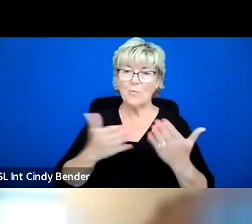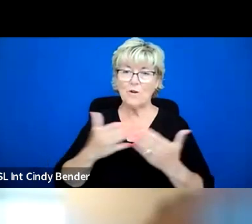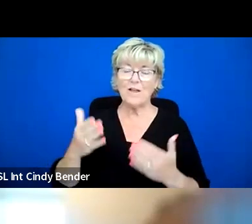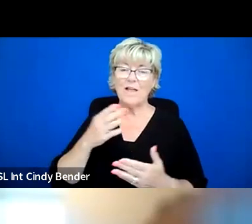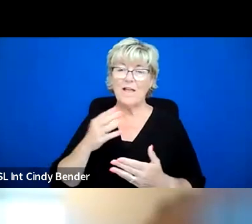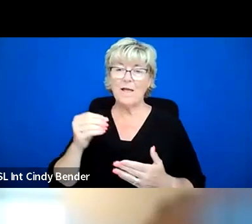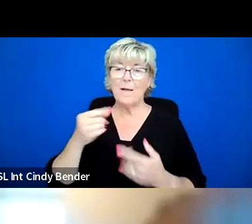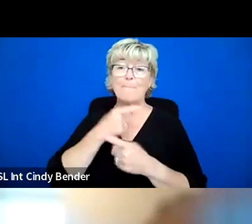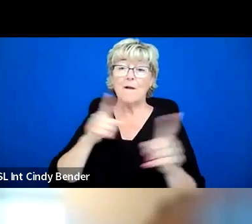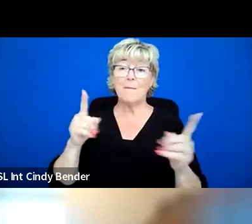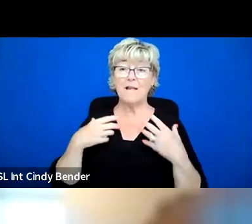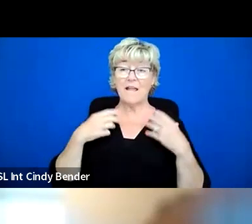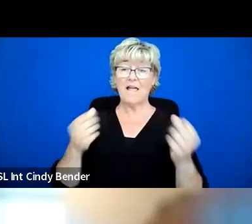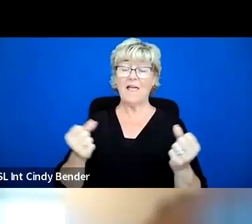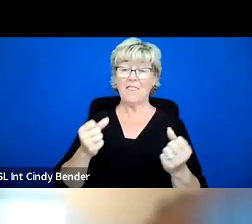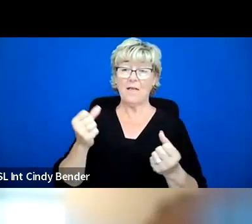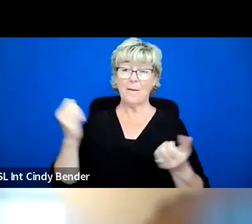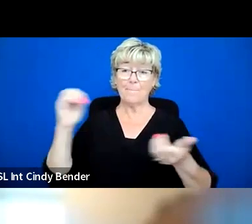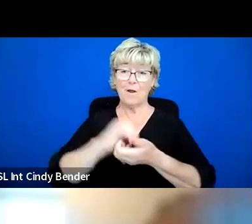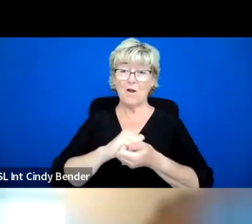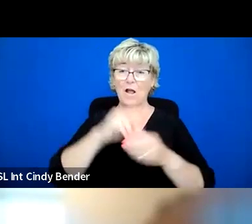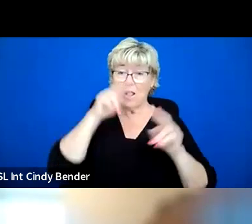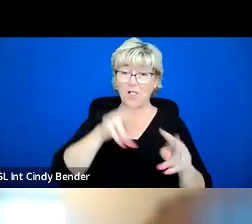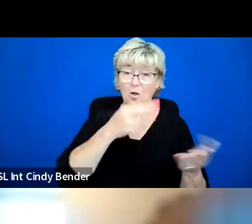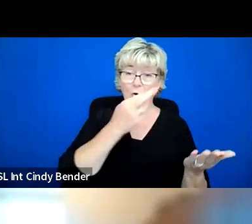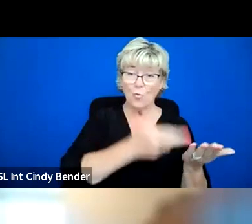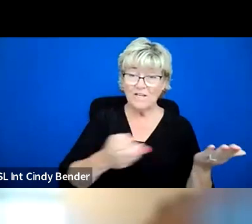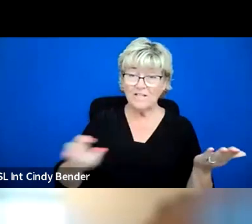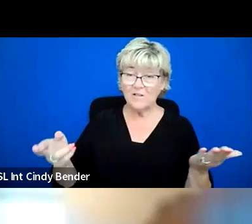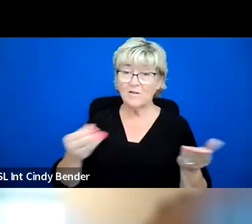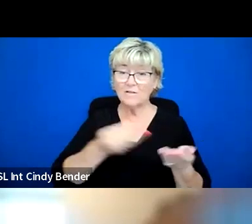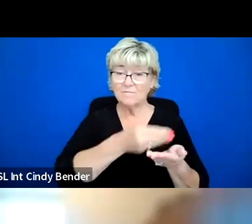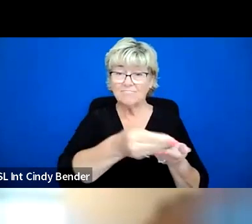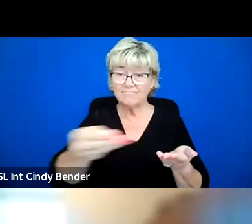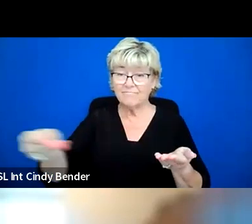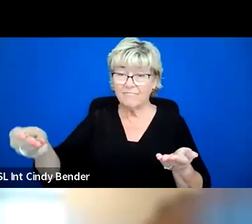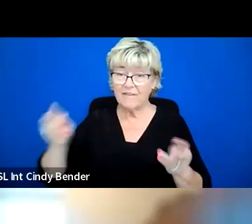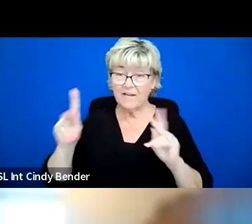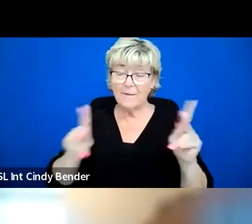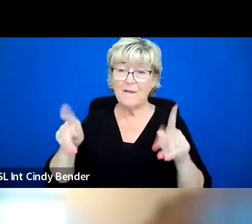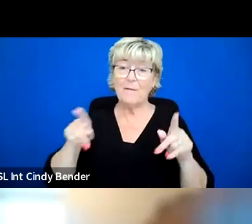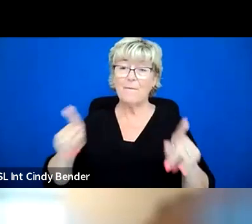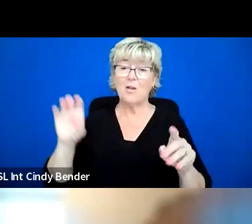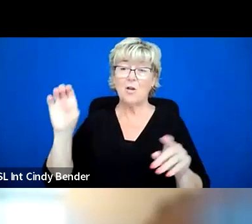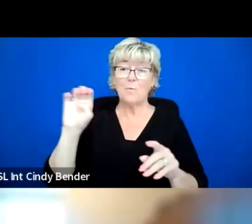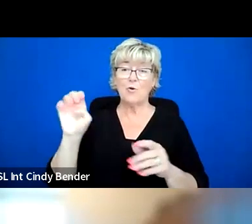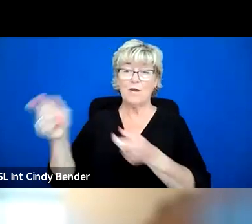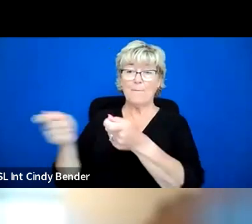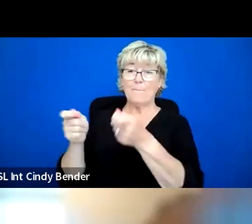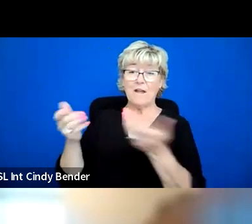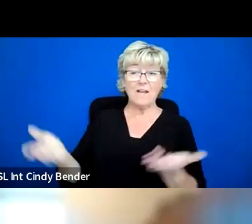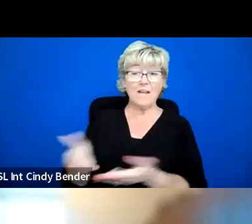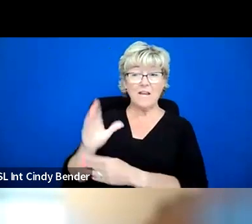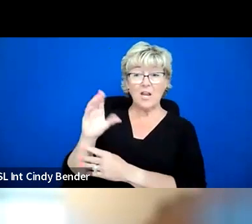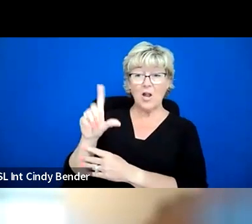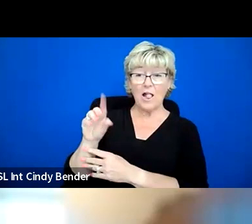partners. However, I look at resources and how to get them to people in emergency management. Here in Colorado,